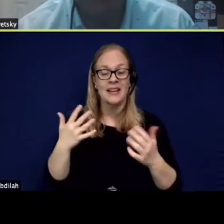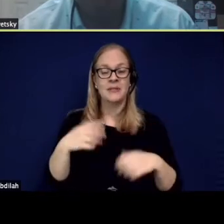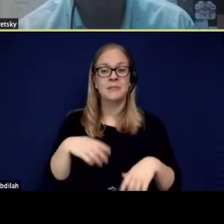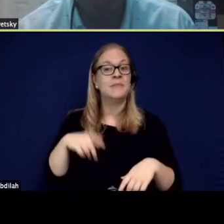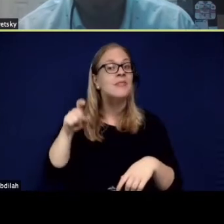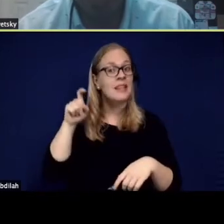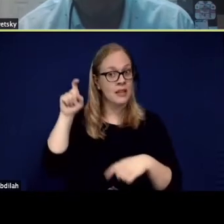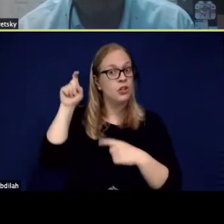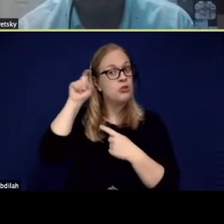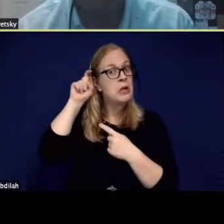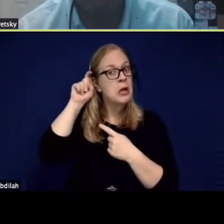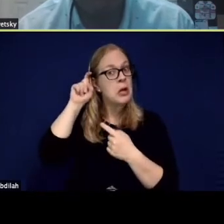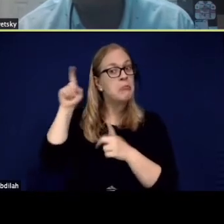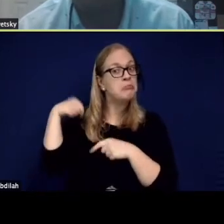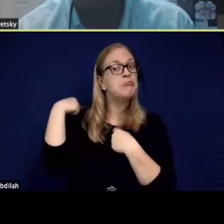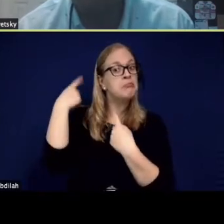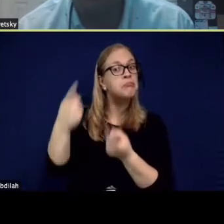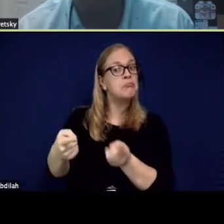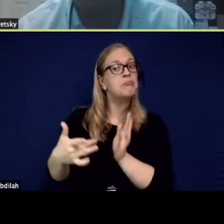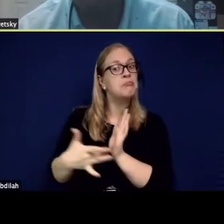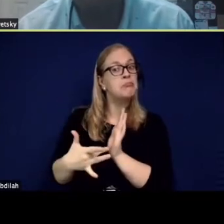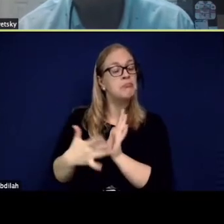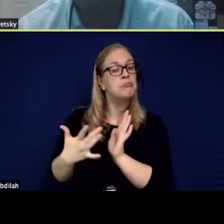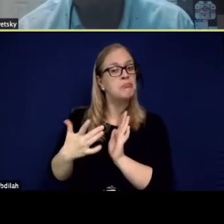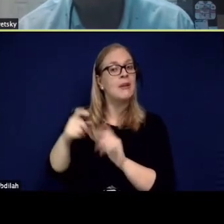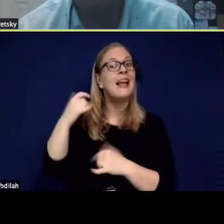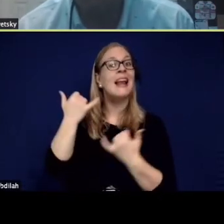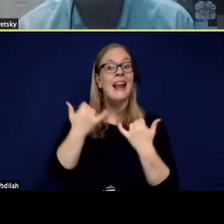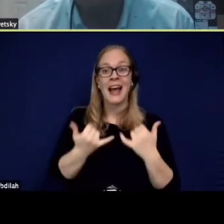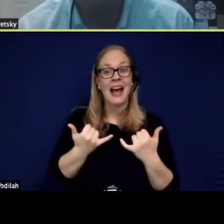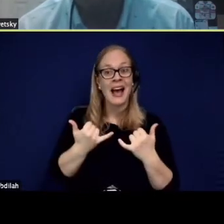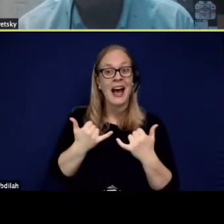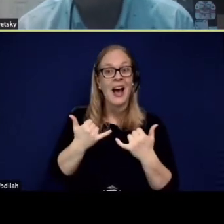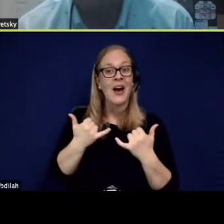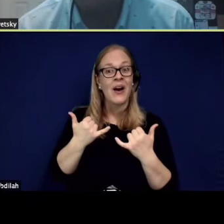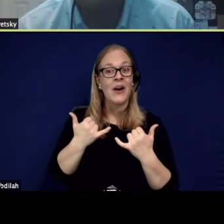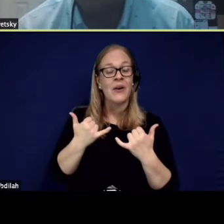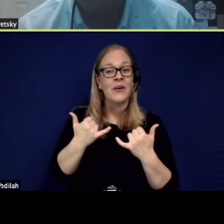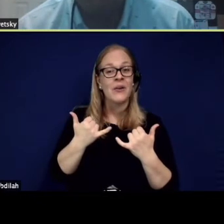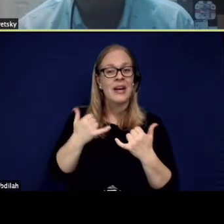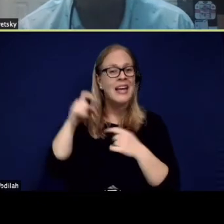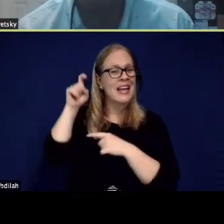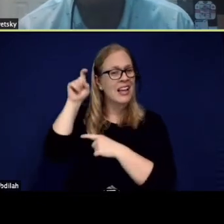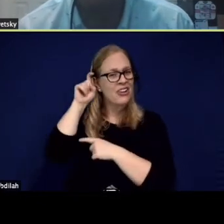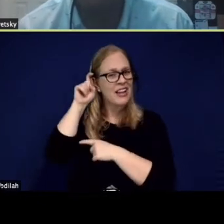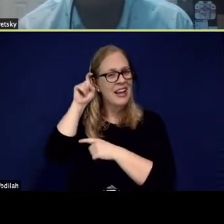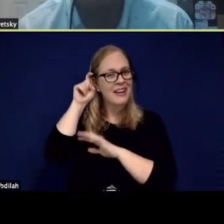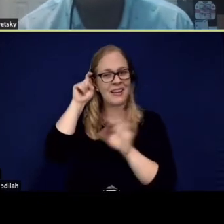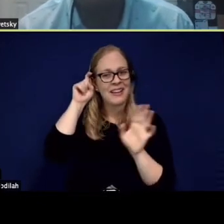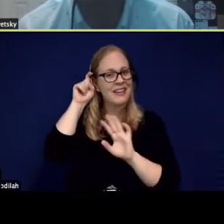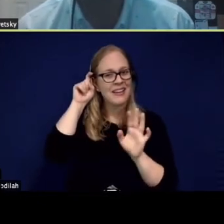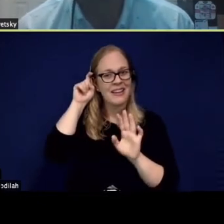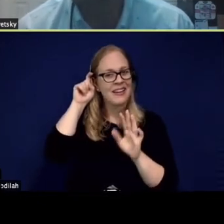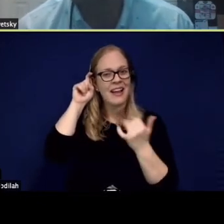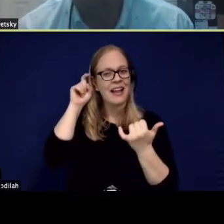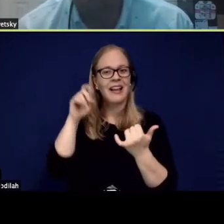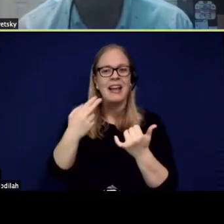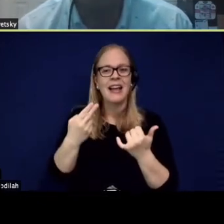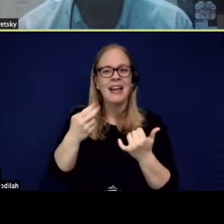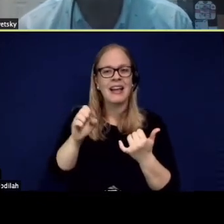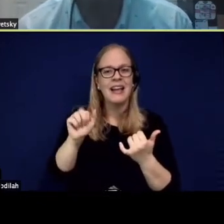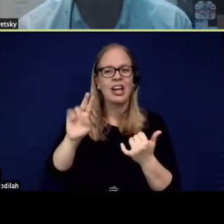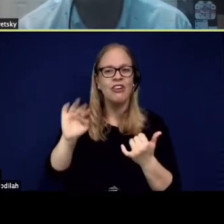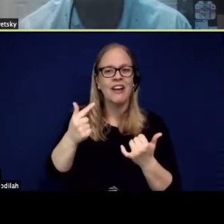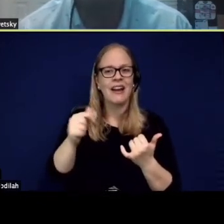to now changing, ultimately calling not hearing aid anymore, but personal hearing assistance